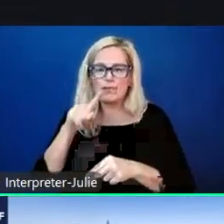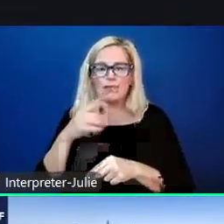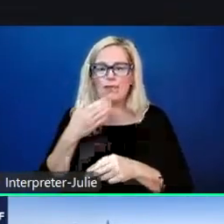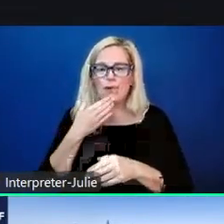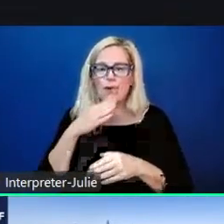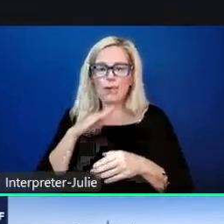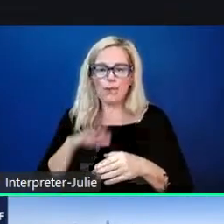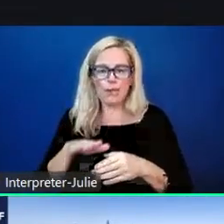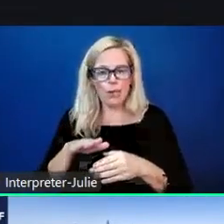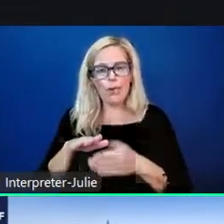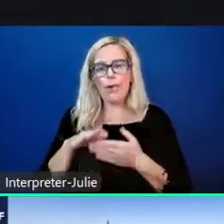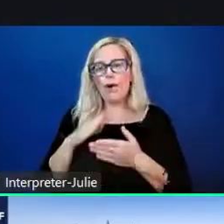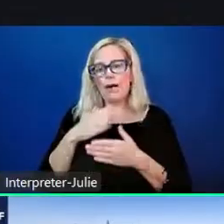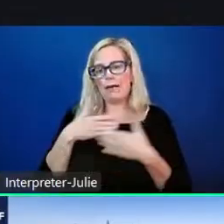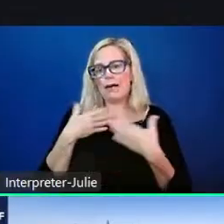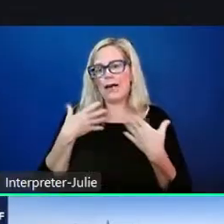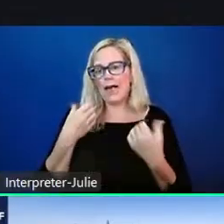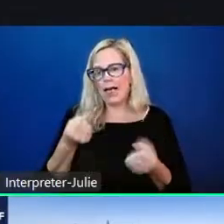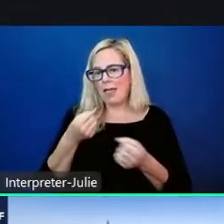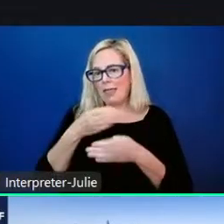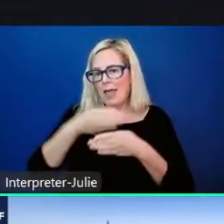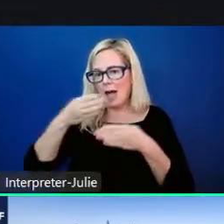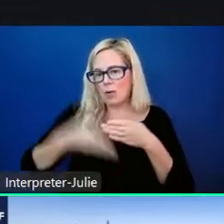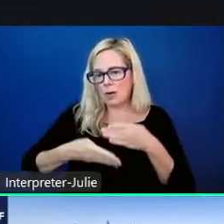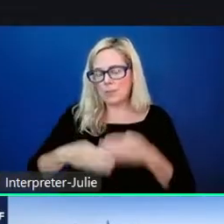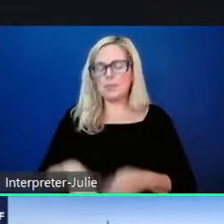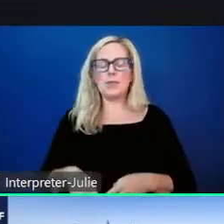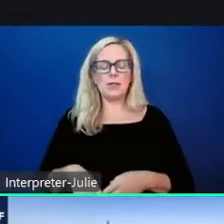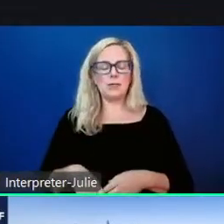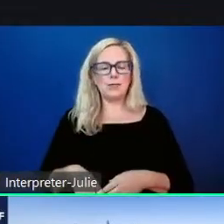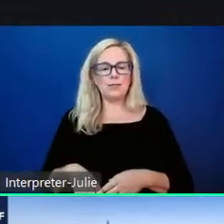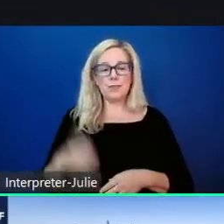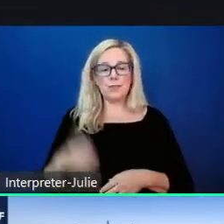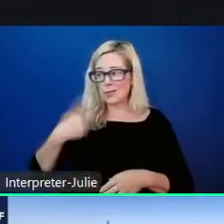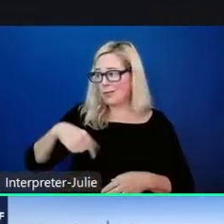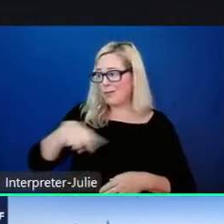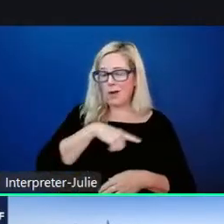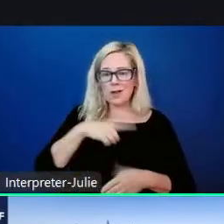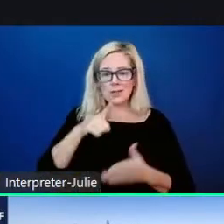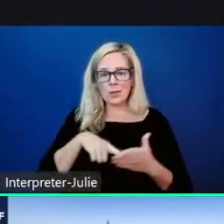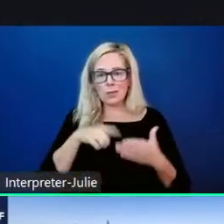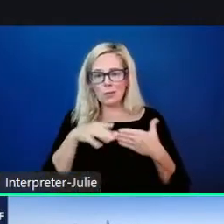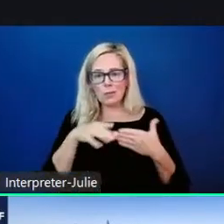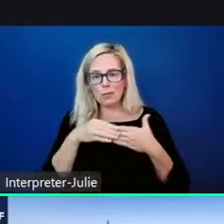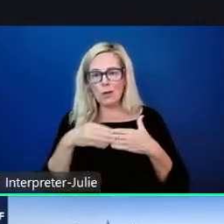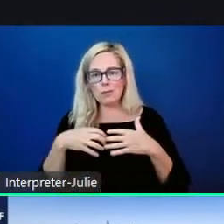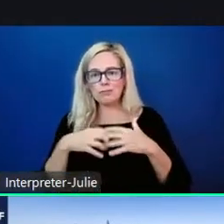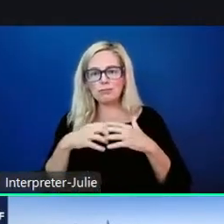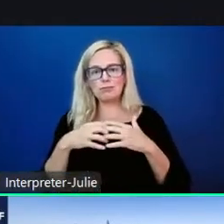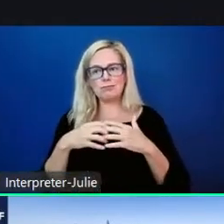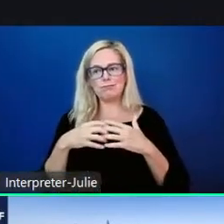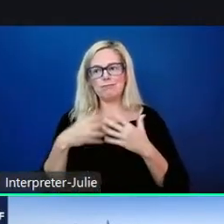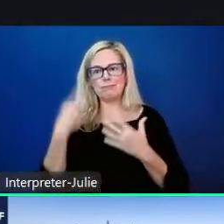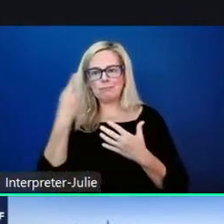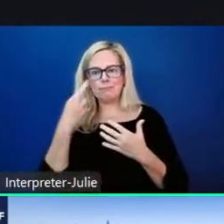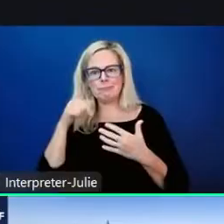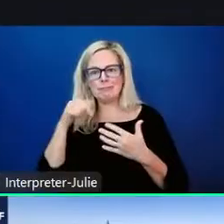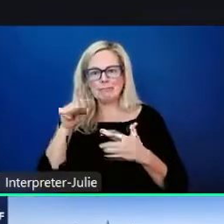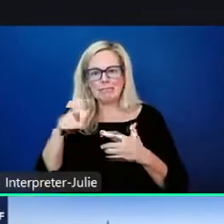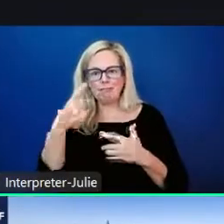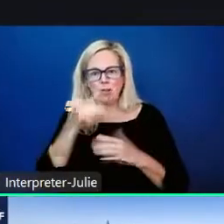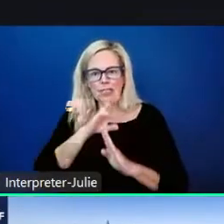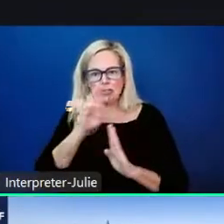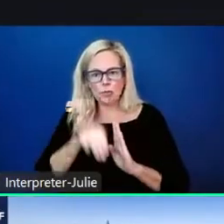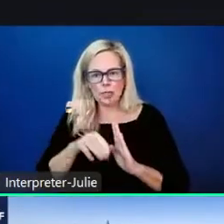And so for us, what really drove home this need to create a curriculum is this idea that anecdotally in